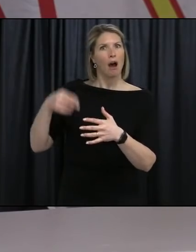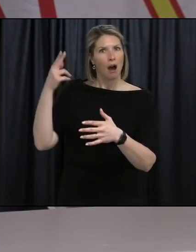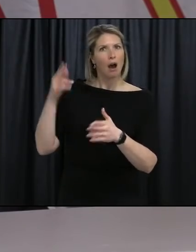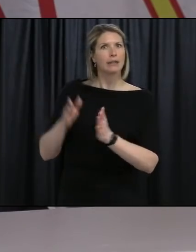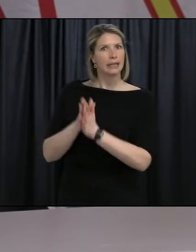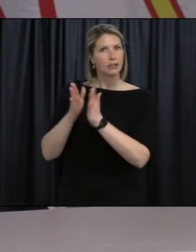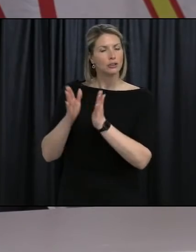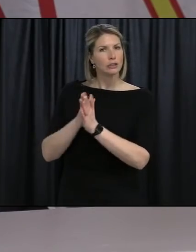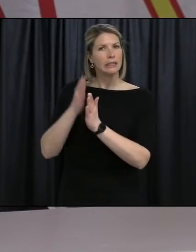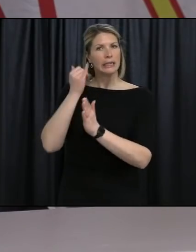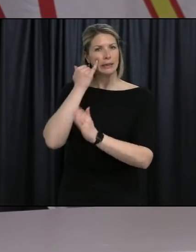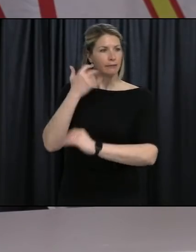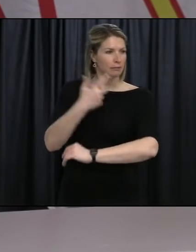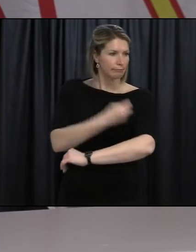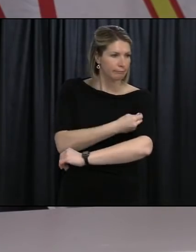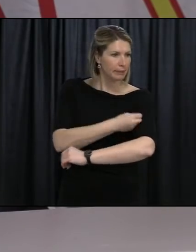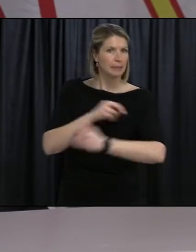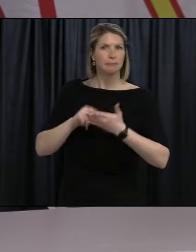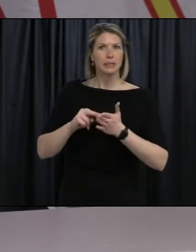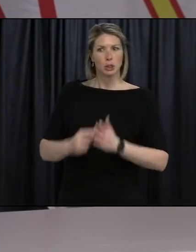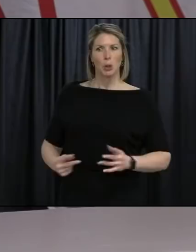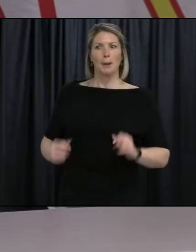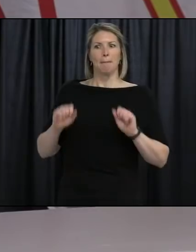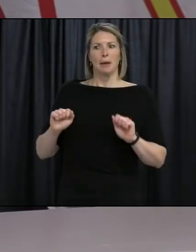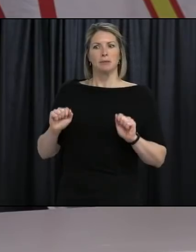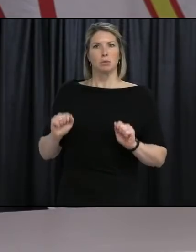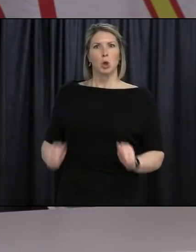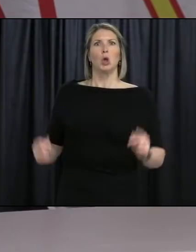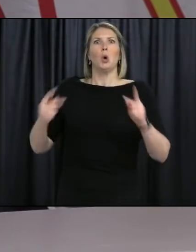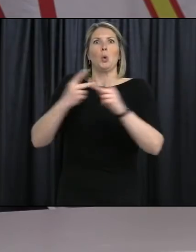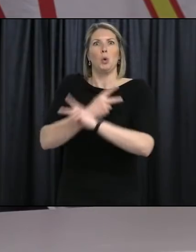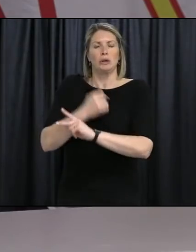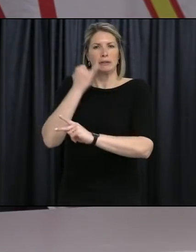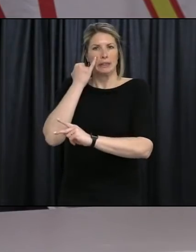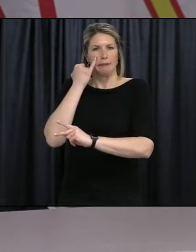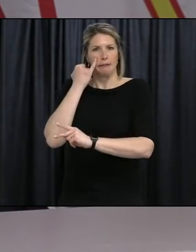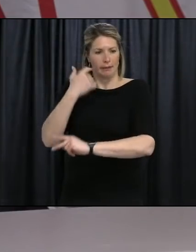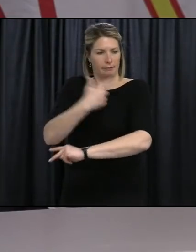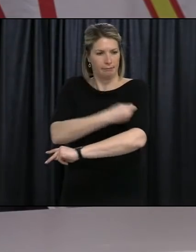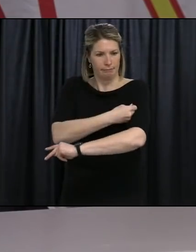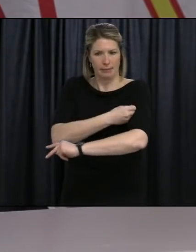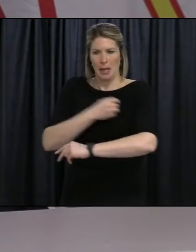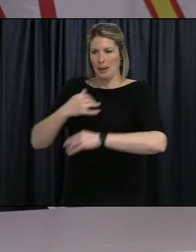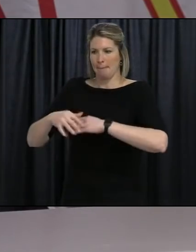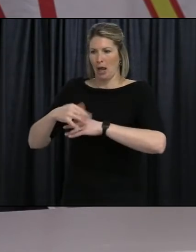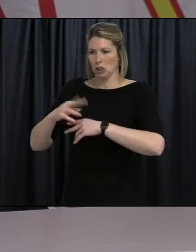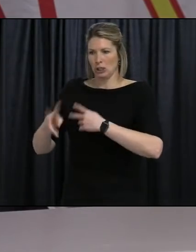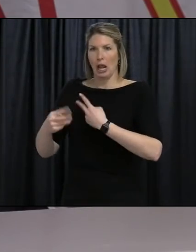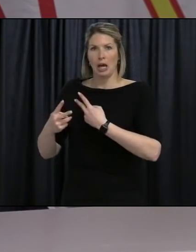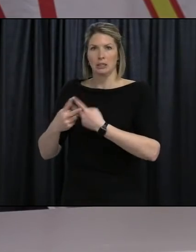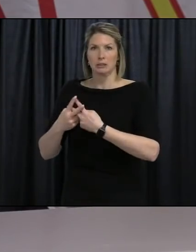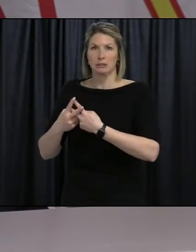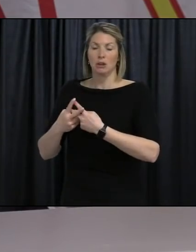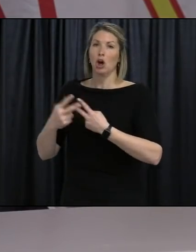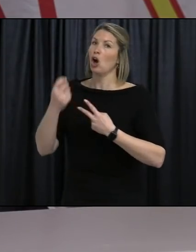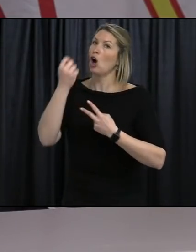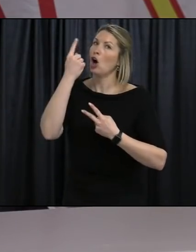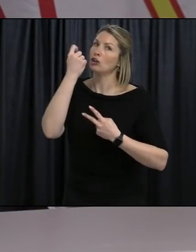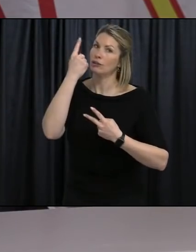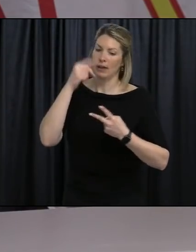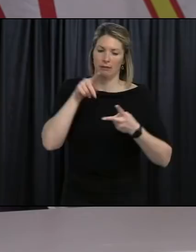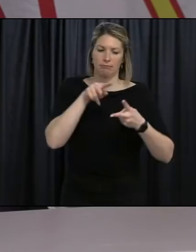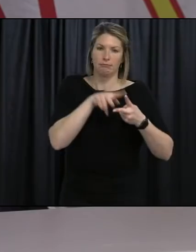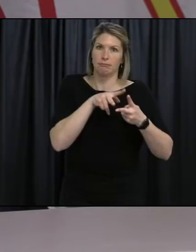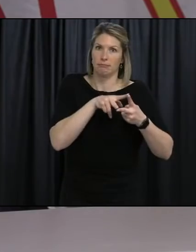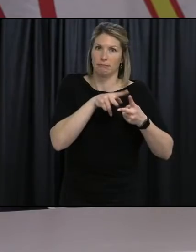people, people are aware of that risk when they go on it. But those risks have been well studied. We can